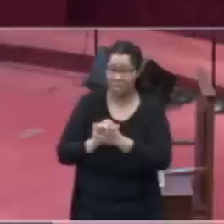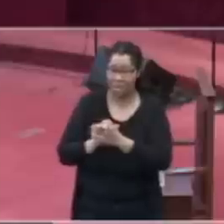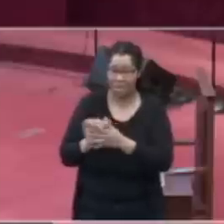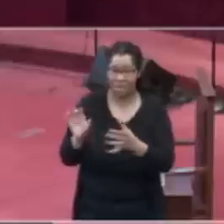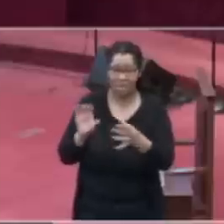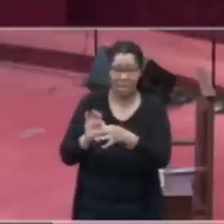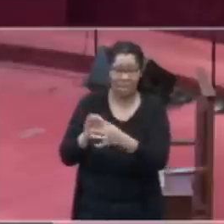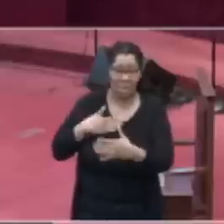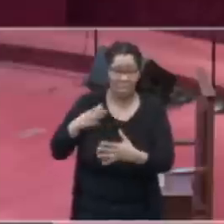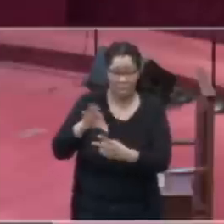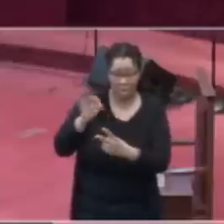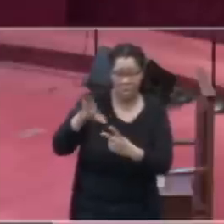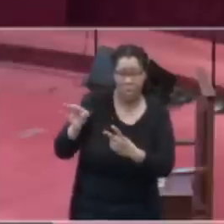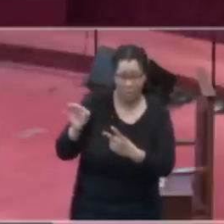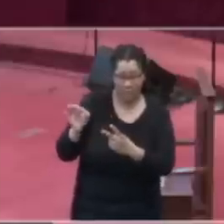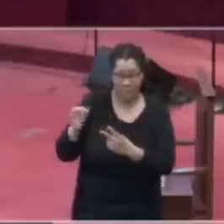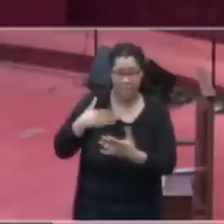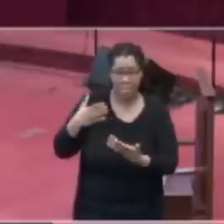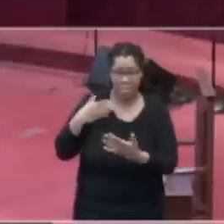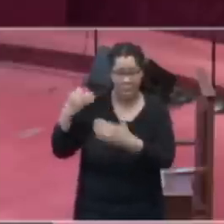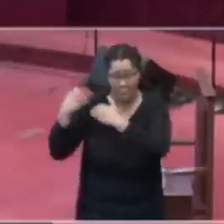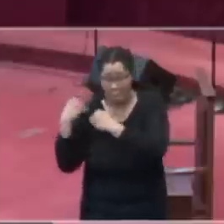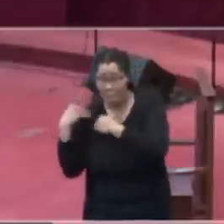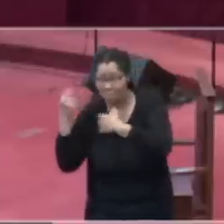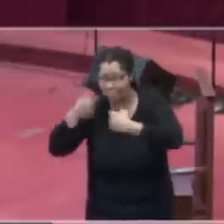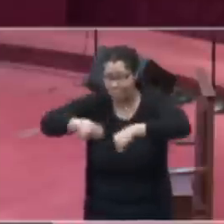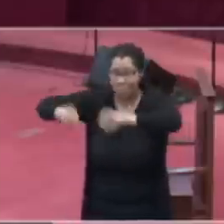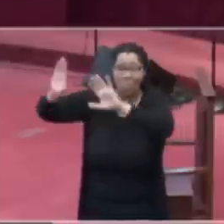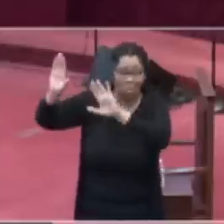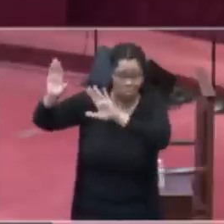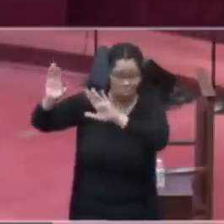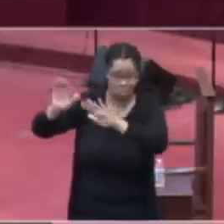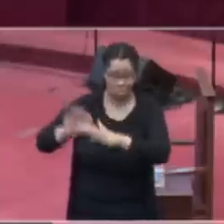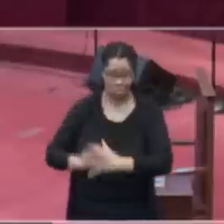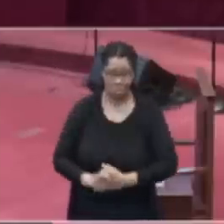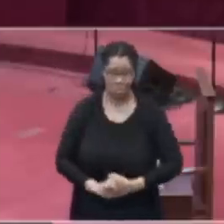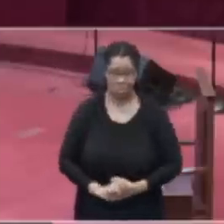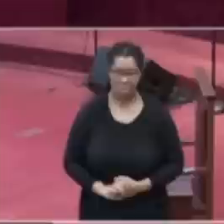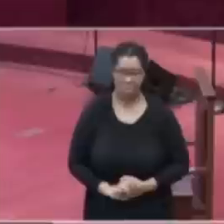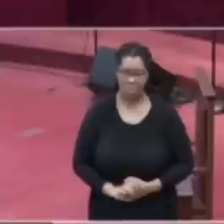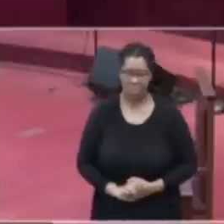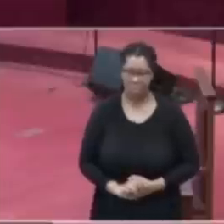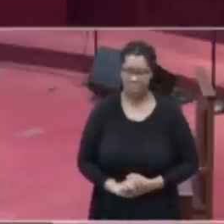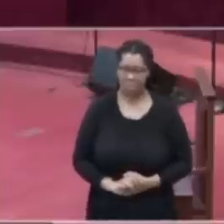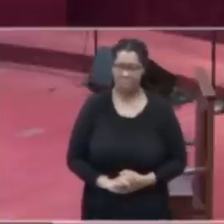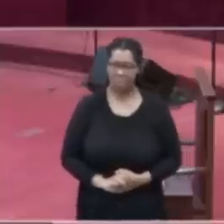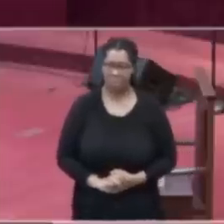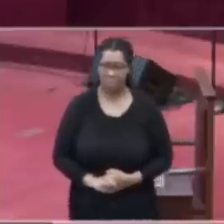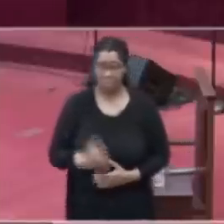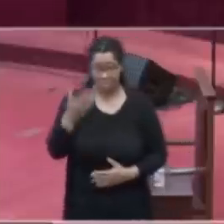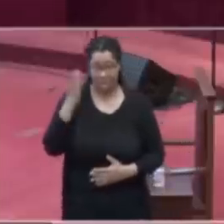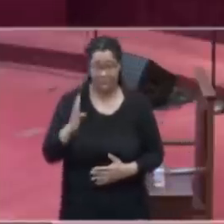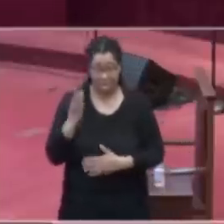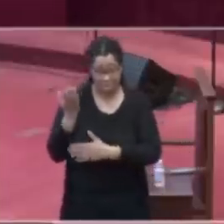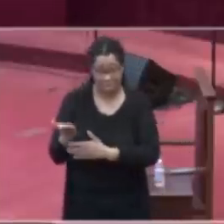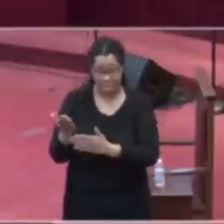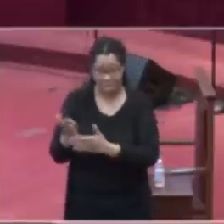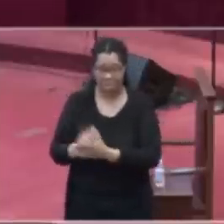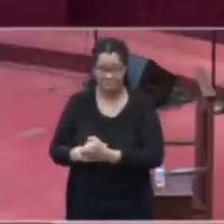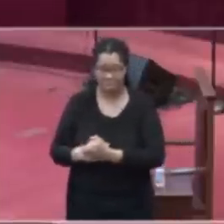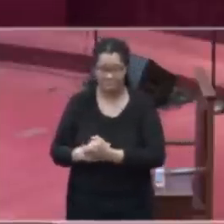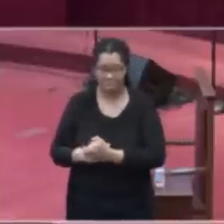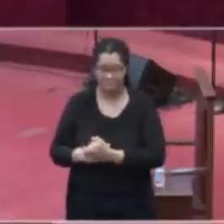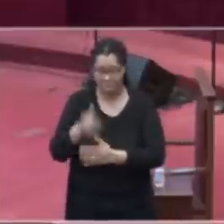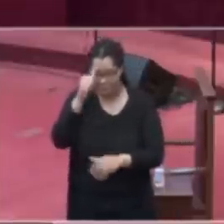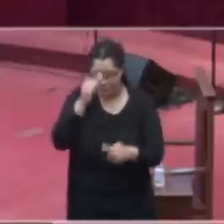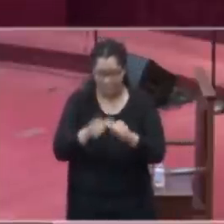choice to turn my burdens over to him. And he'll be right there. Remember what William